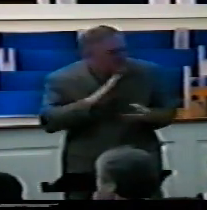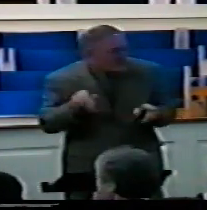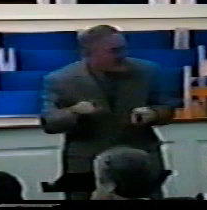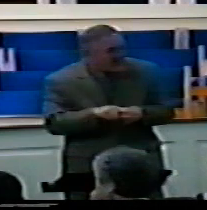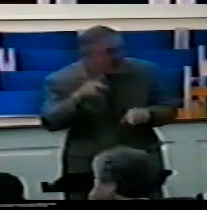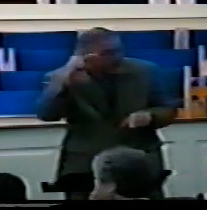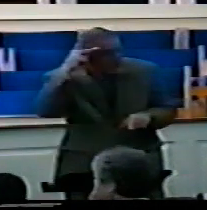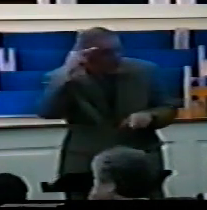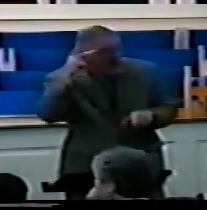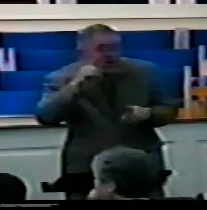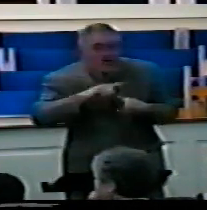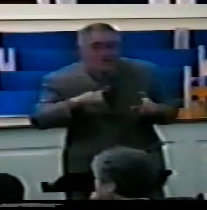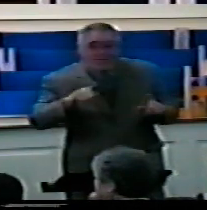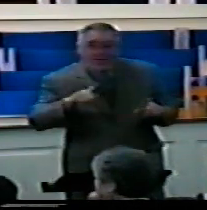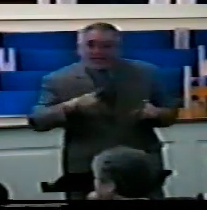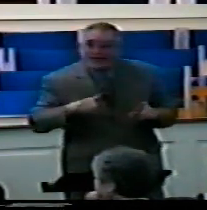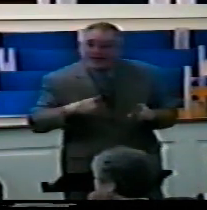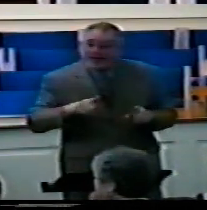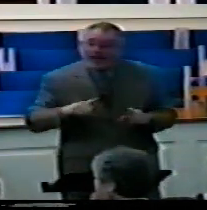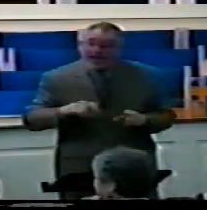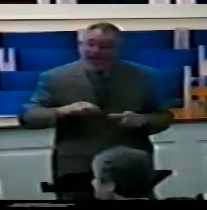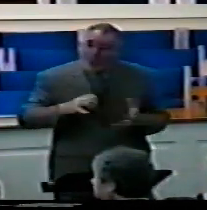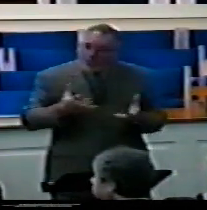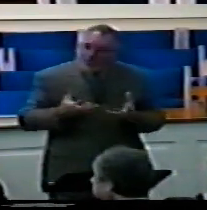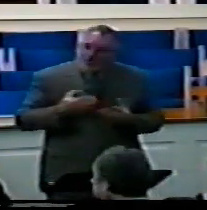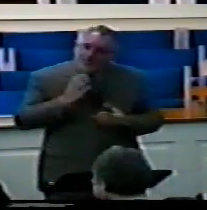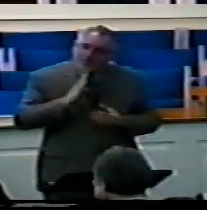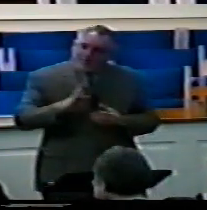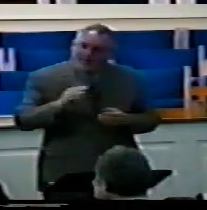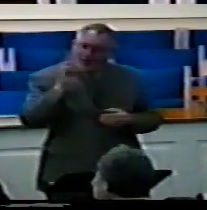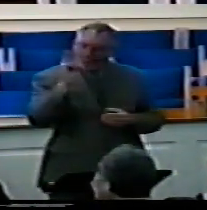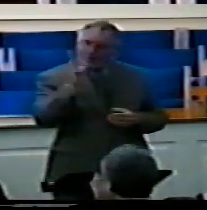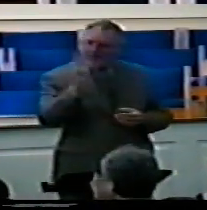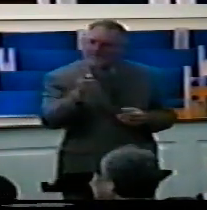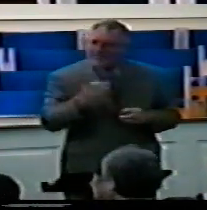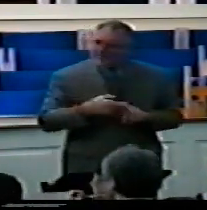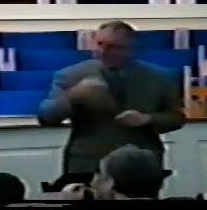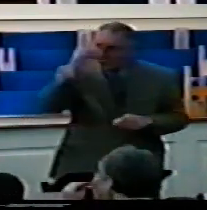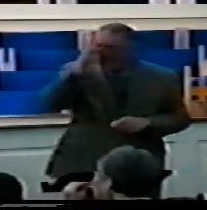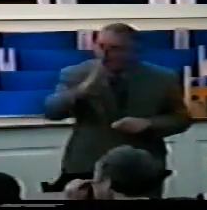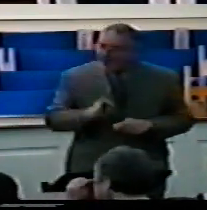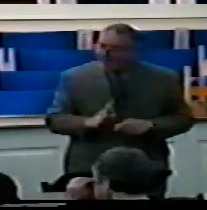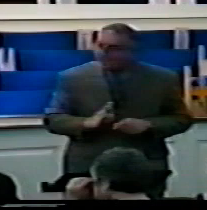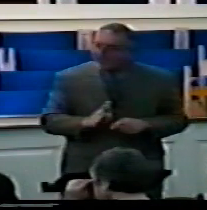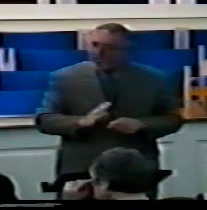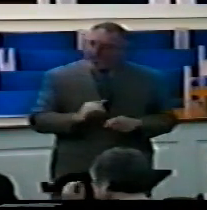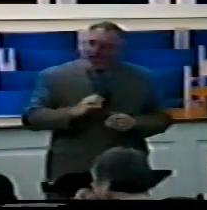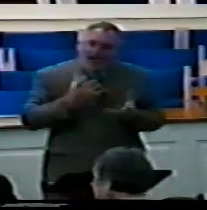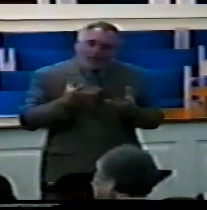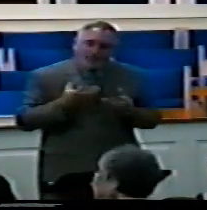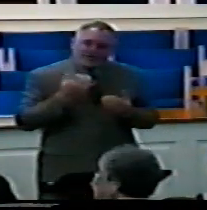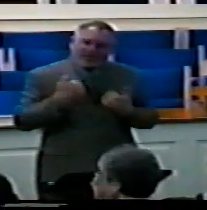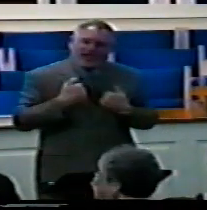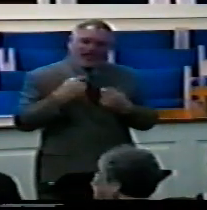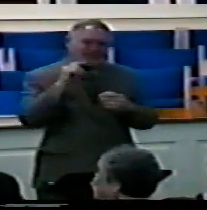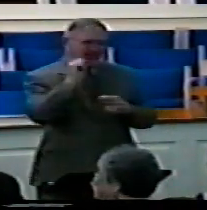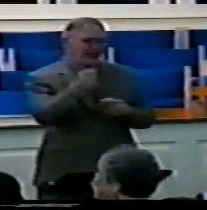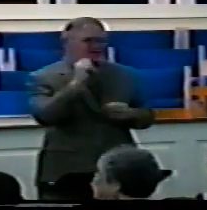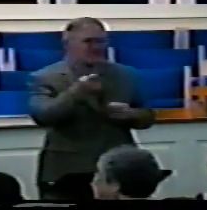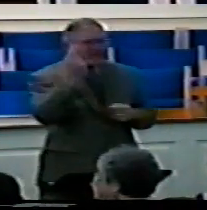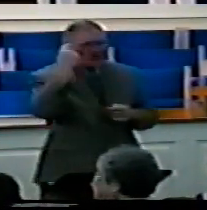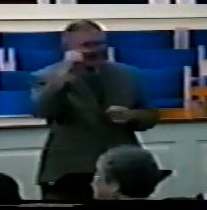be an Apostle Paul. I want to be a witness, God. I want to have a testimony,